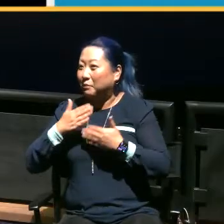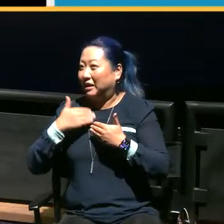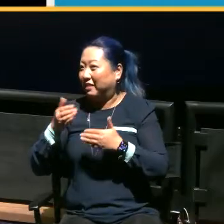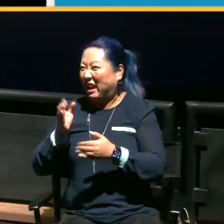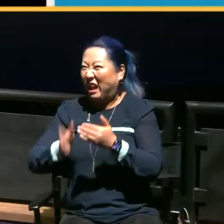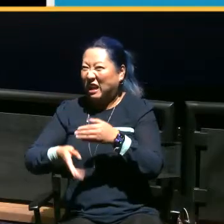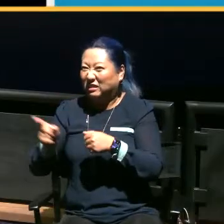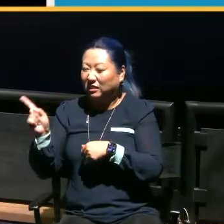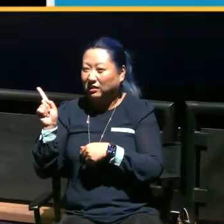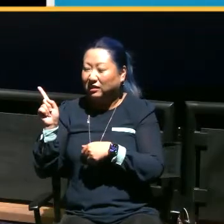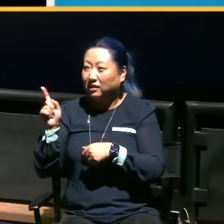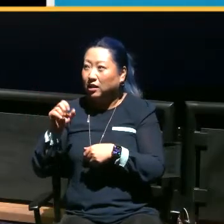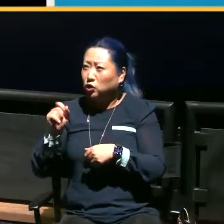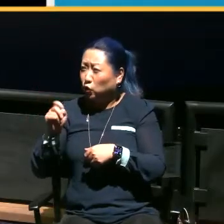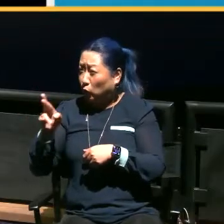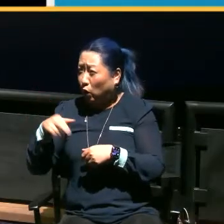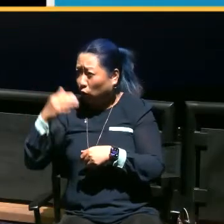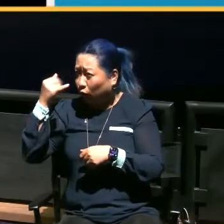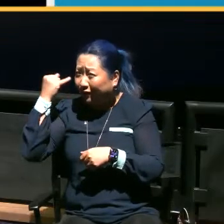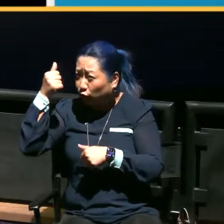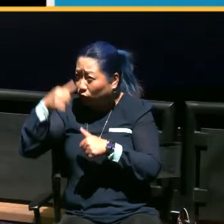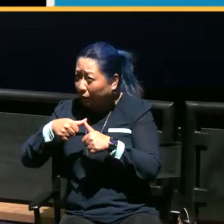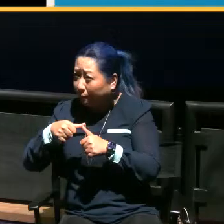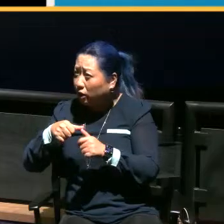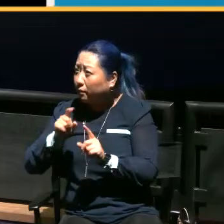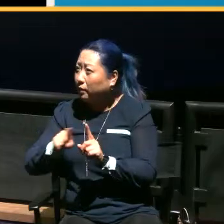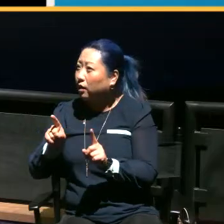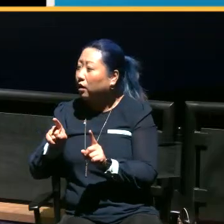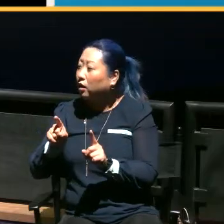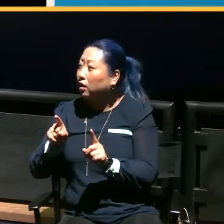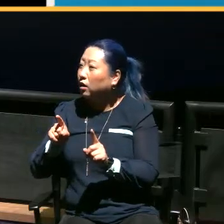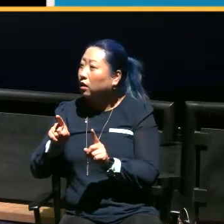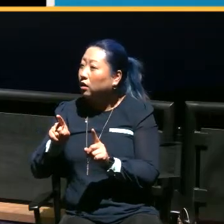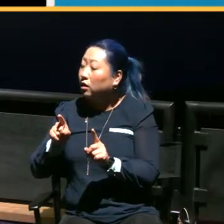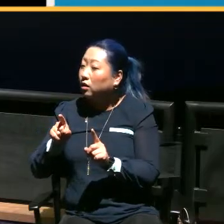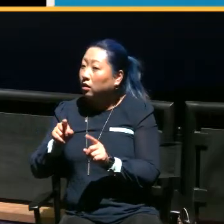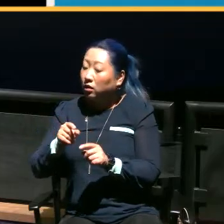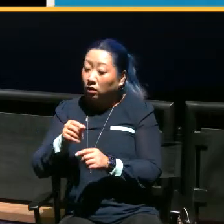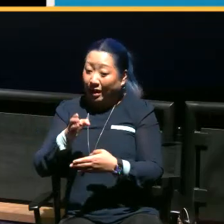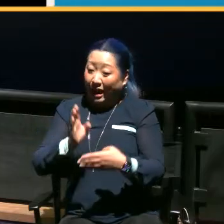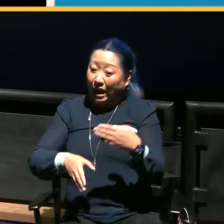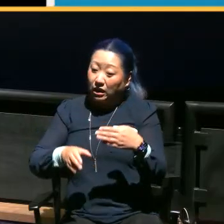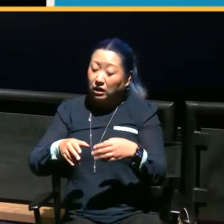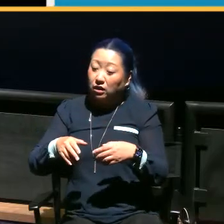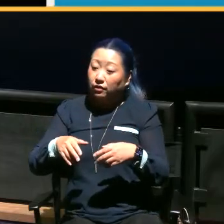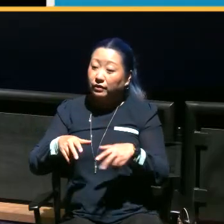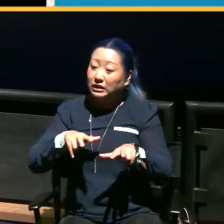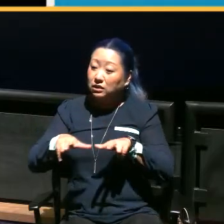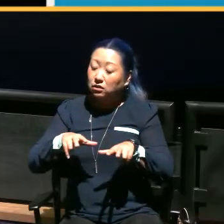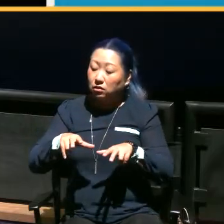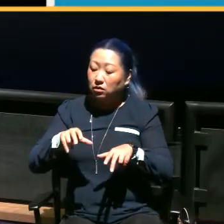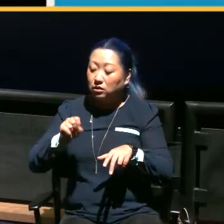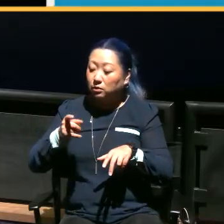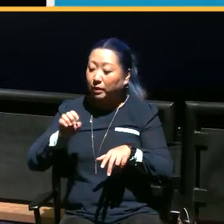end. Scooter, I don't know if you remember this, but at the end of this spacewalk, I got a little bit ahead of Bueno, and I